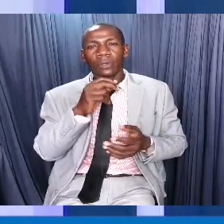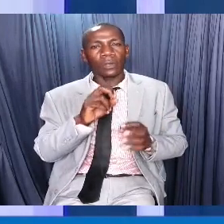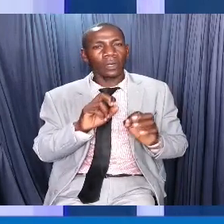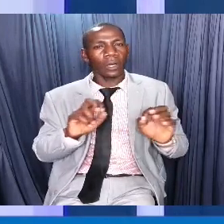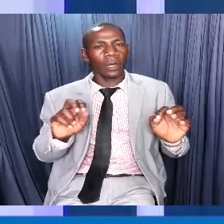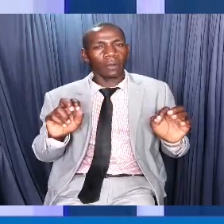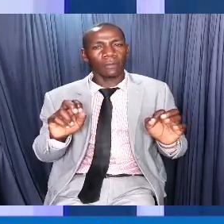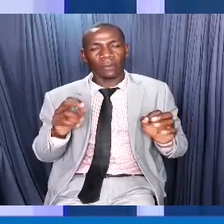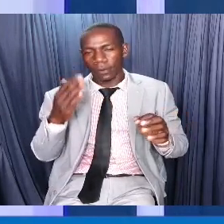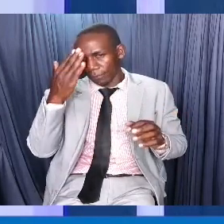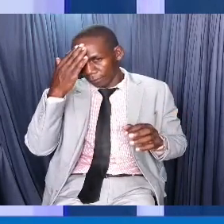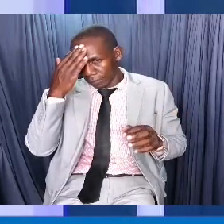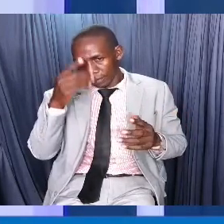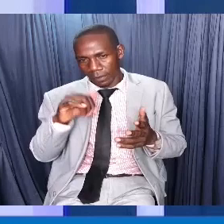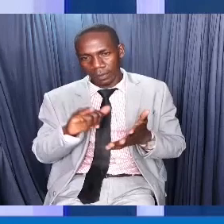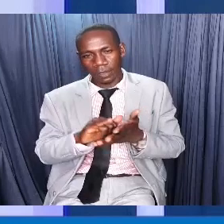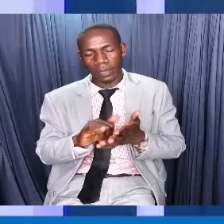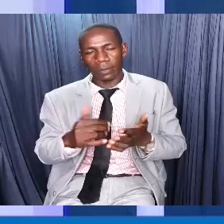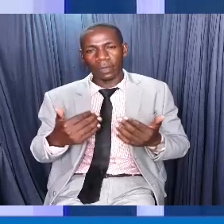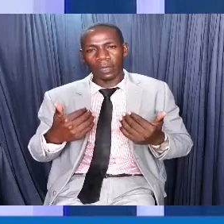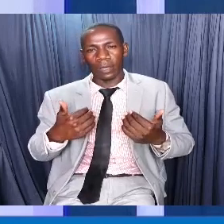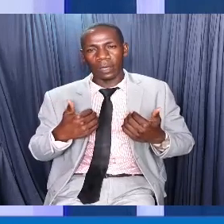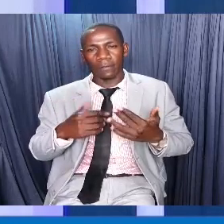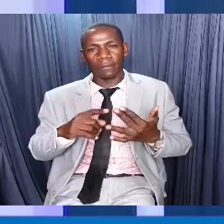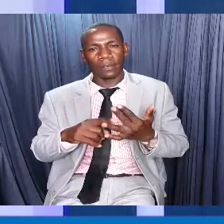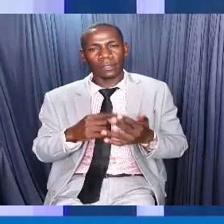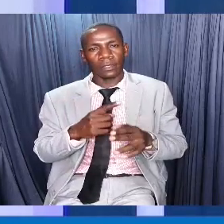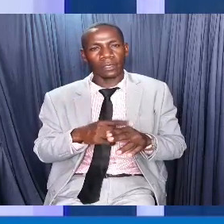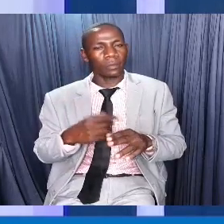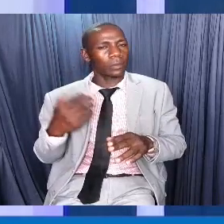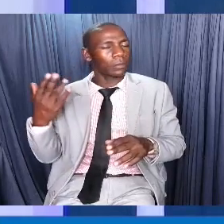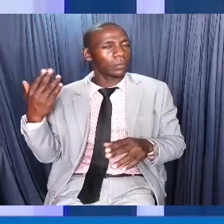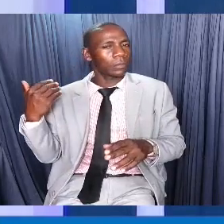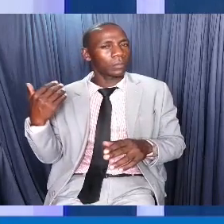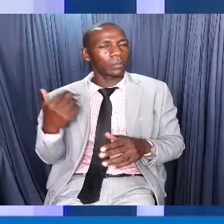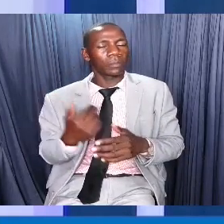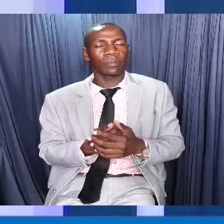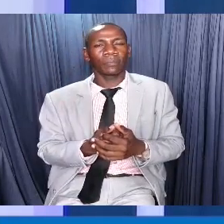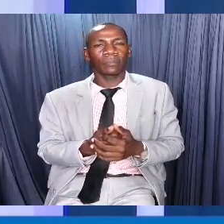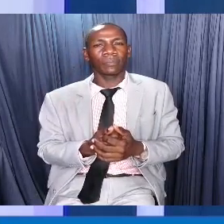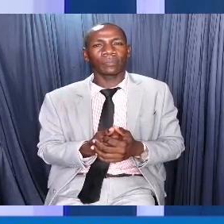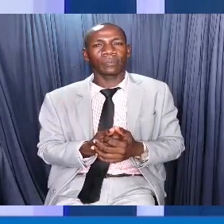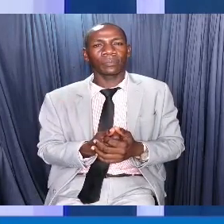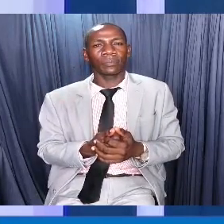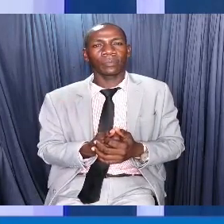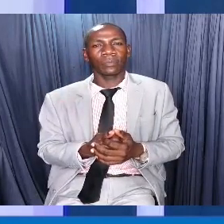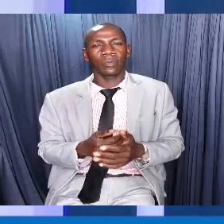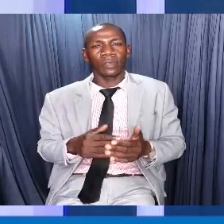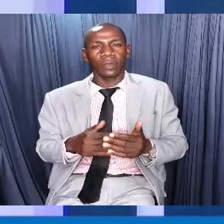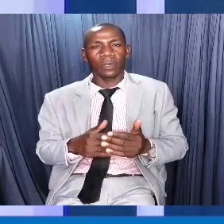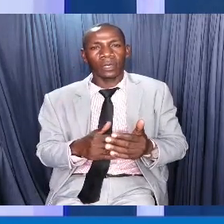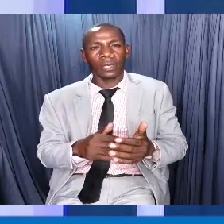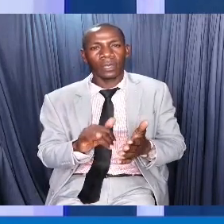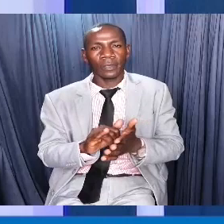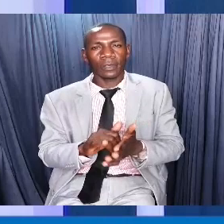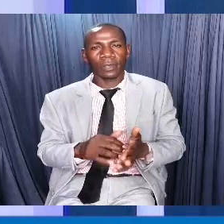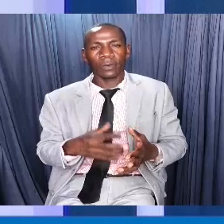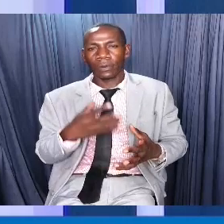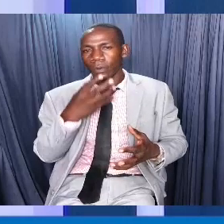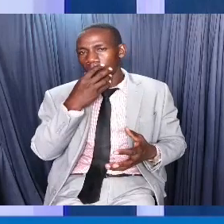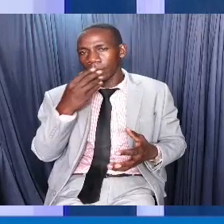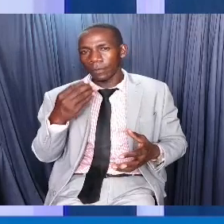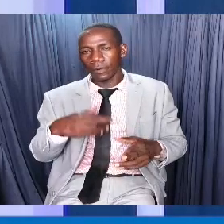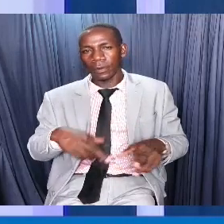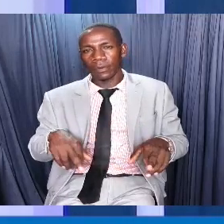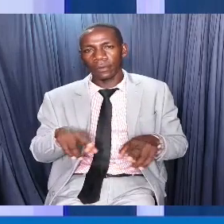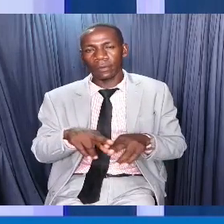unyenyekevu wa kwanza. You don't have the first humility. Una ile toba ya kwanza. You don't have the first repentance. Uliongozwa ya kwamba ukitubulana. You are guided